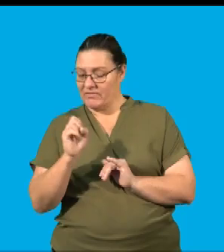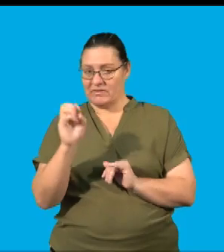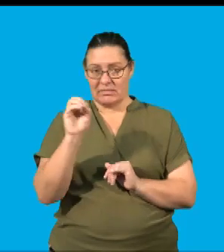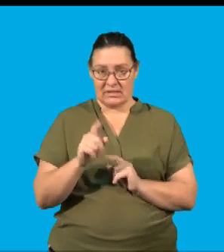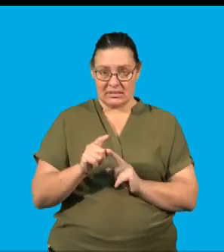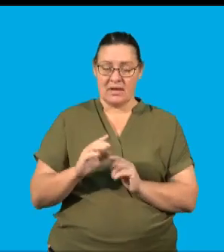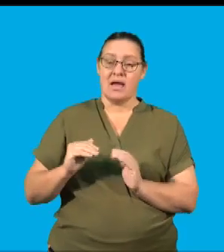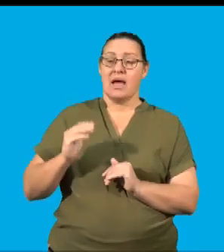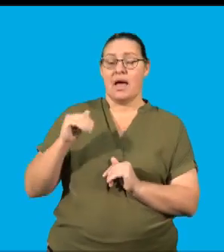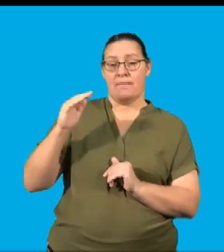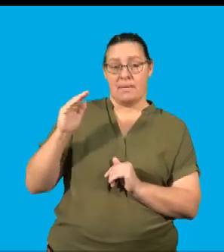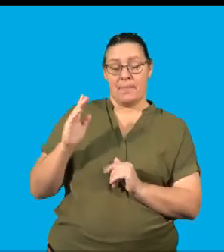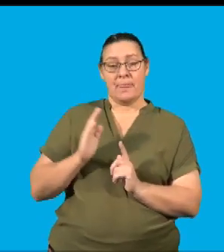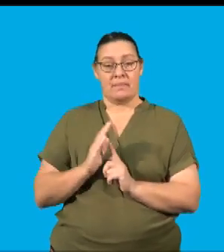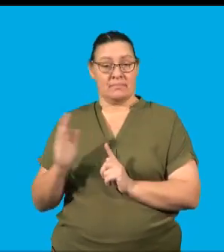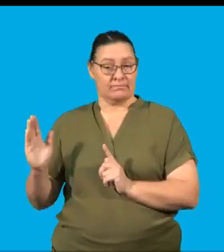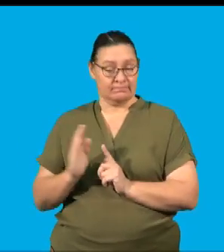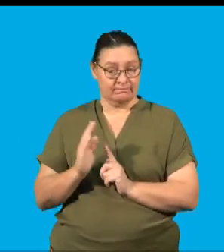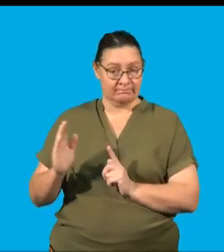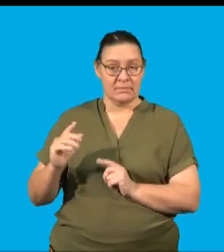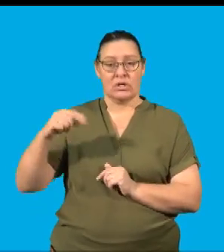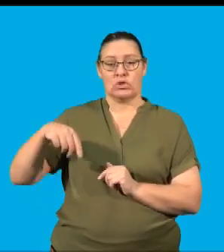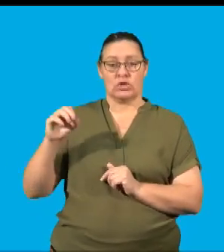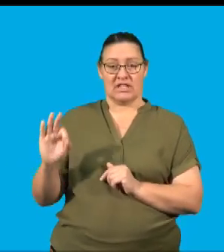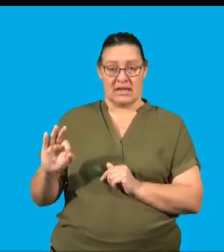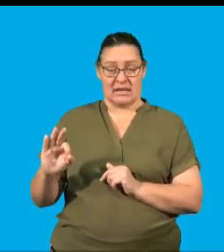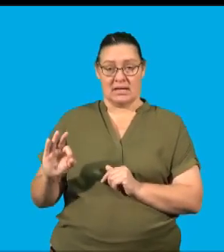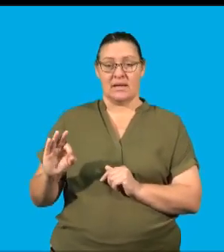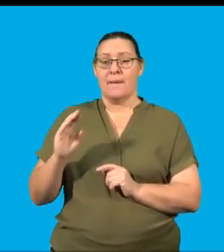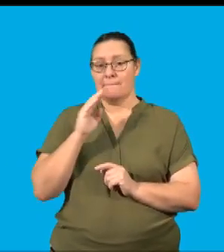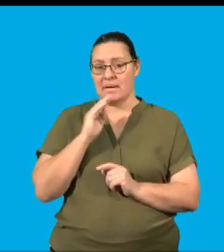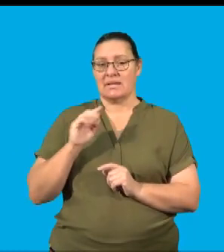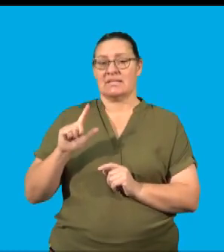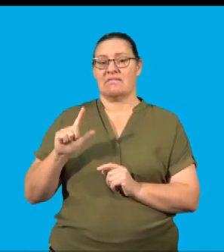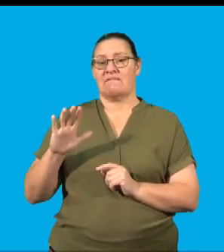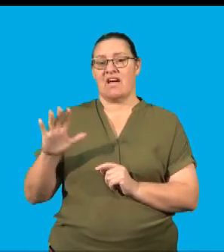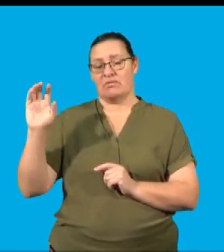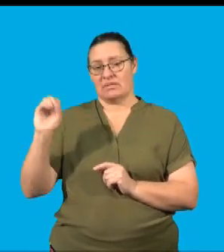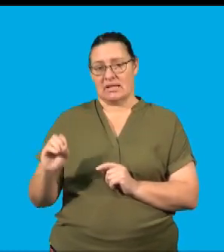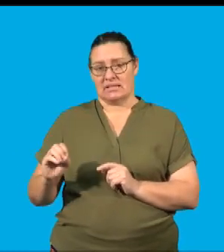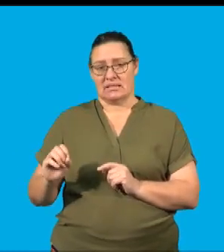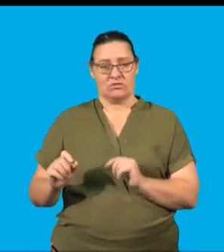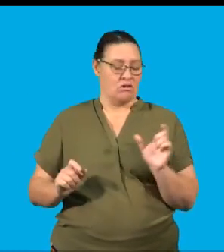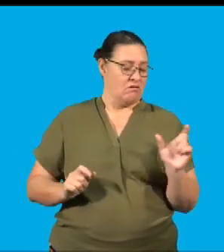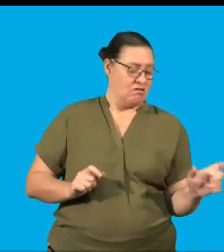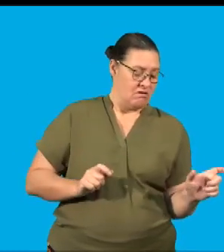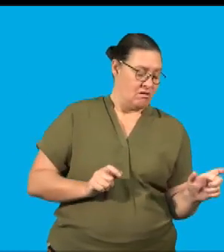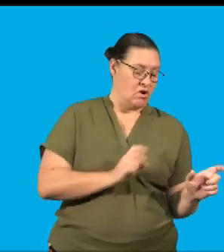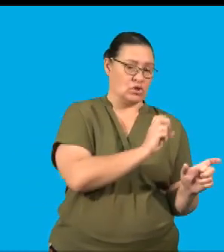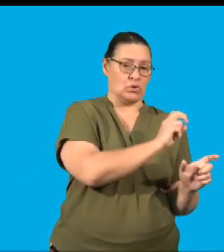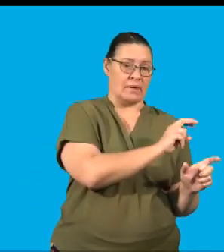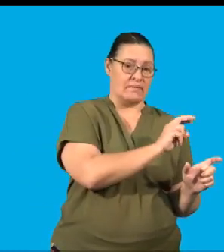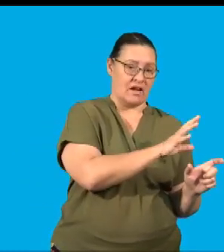upper quartile, which is also known as Q3, that is your 75% mark of your data